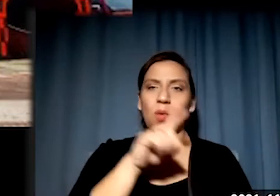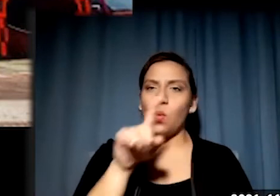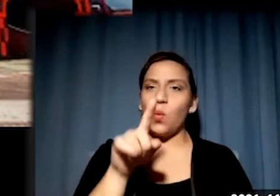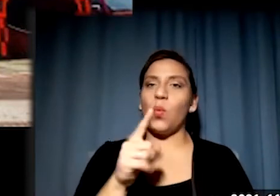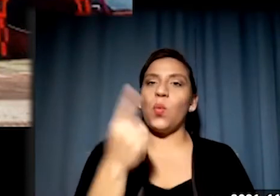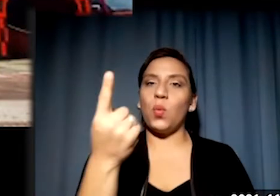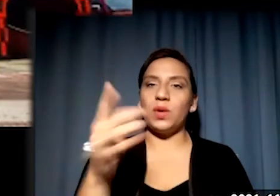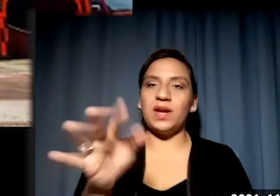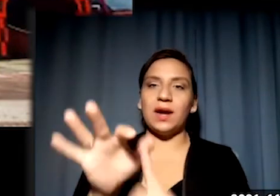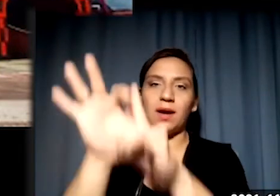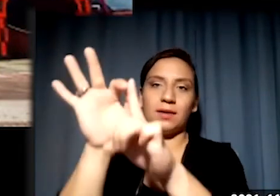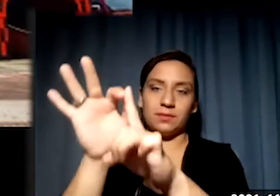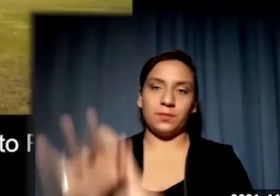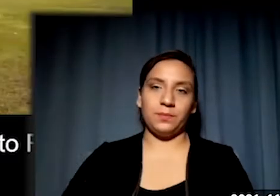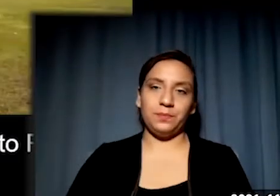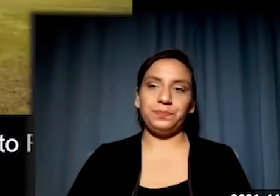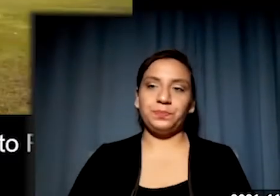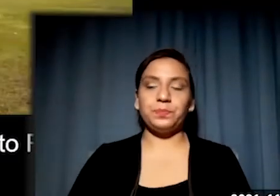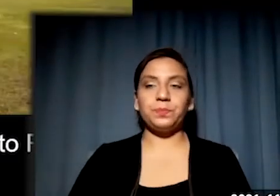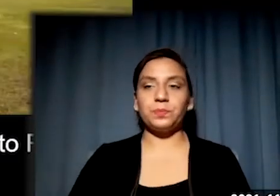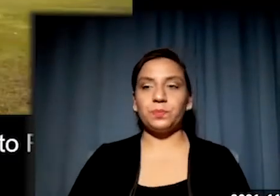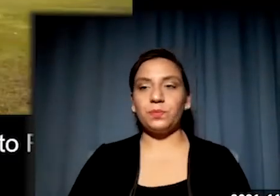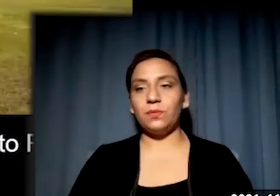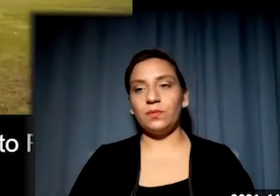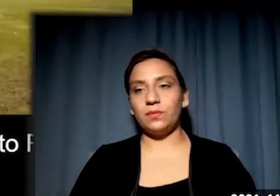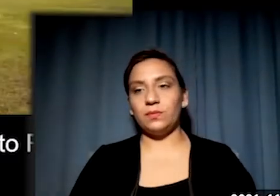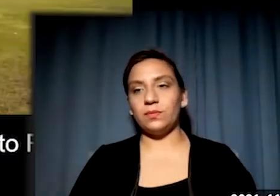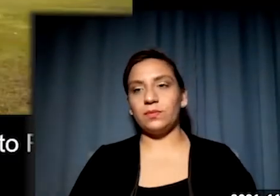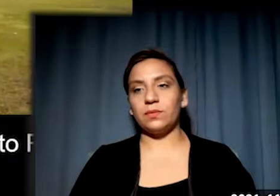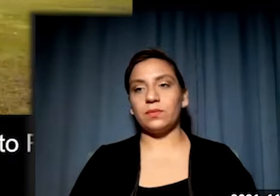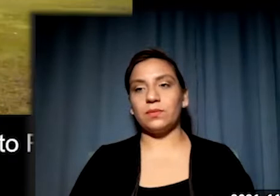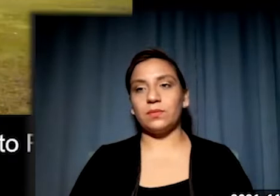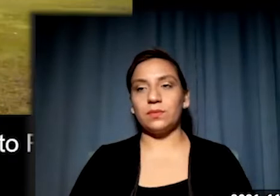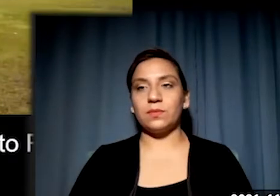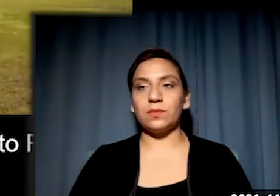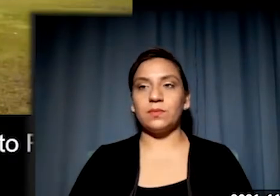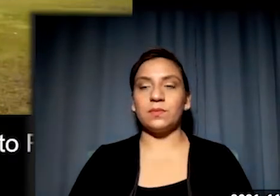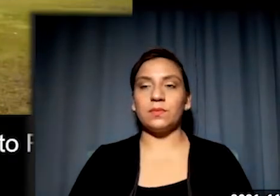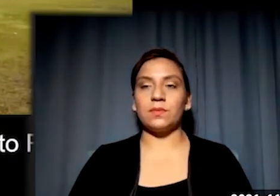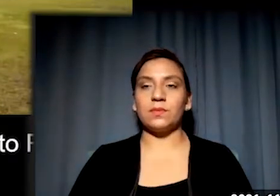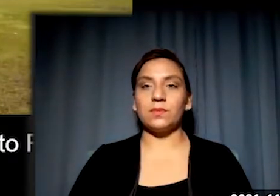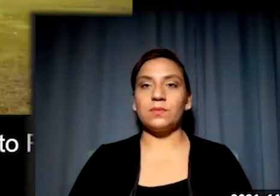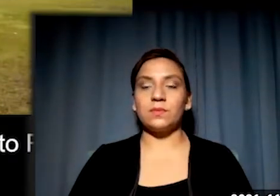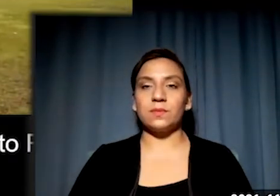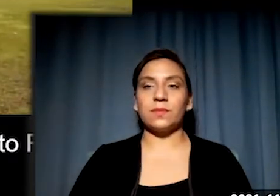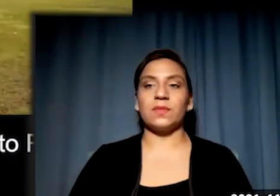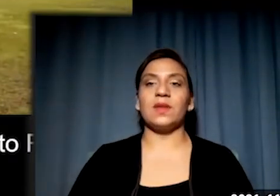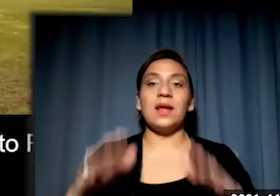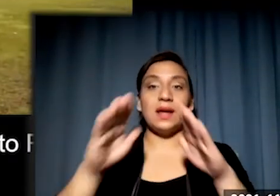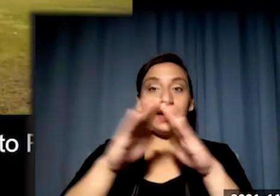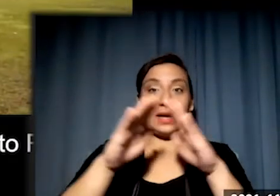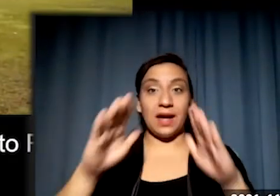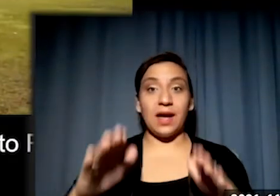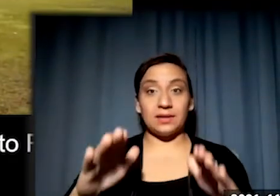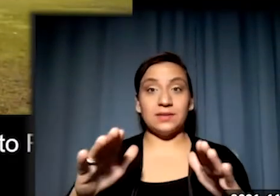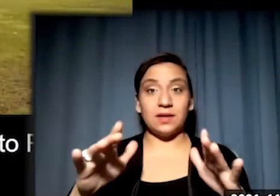pavilions, 19th century fair pavilions, big houses, what it's called, known in the United States as big houses, plantation